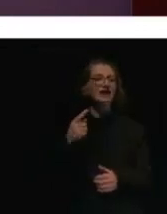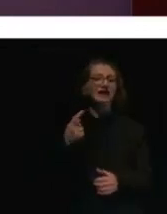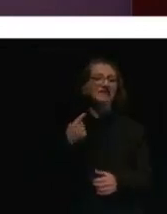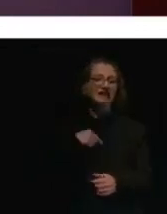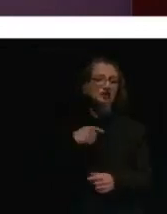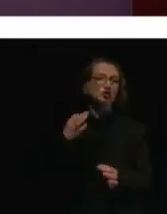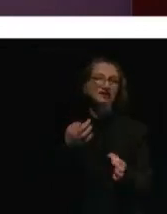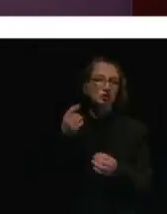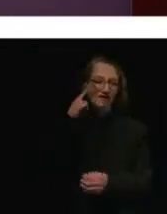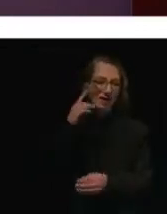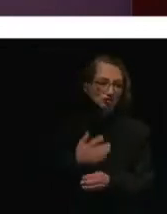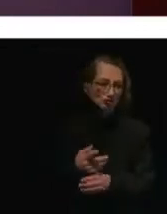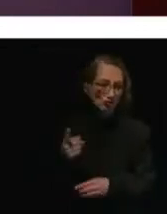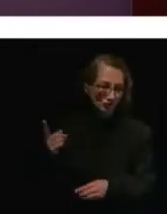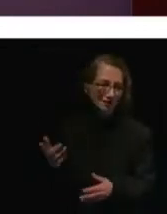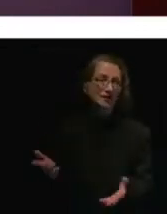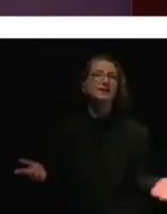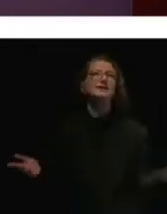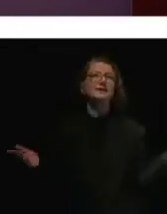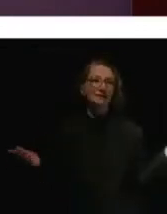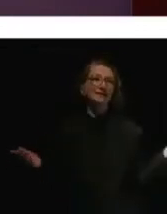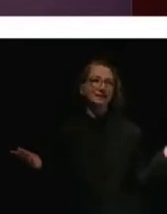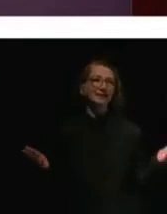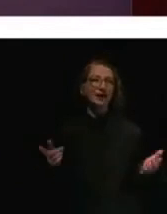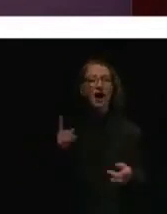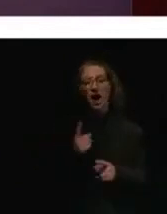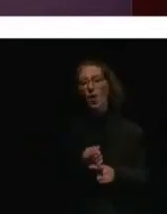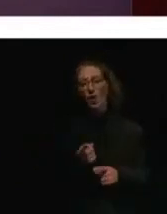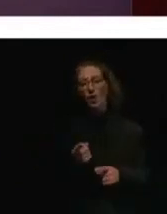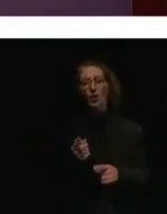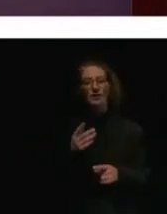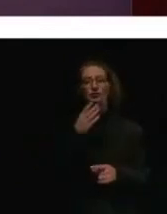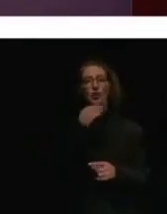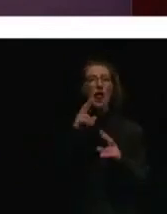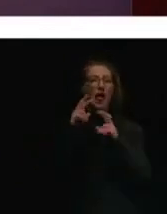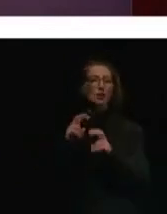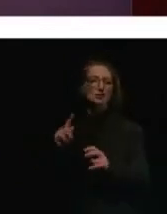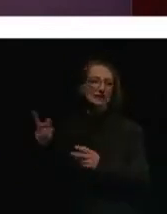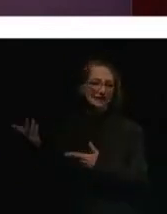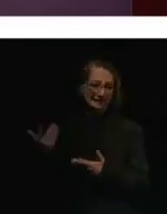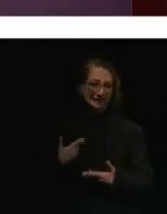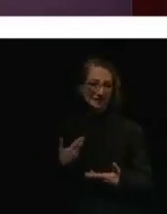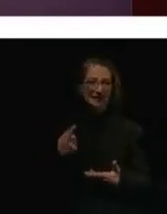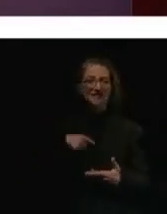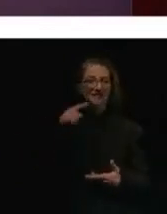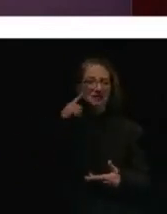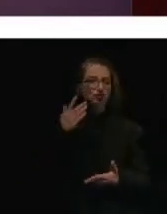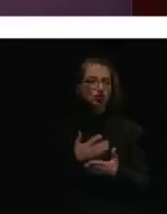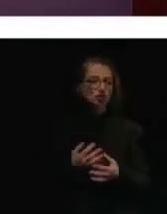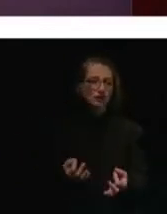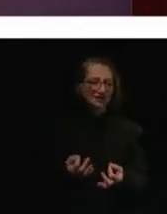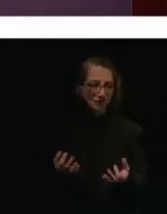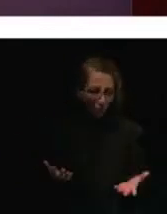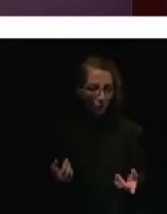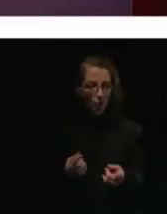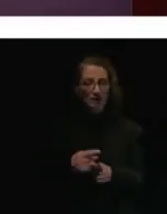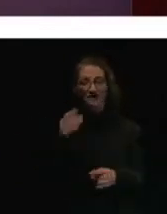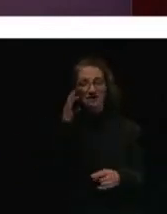Wiedel also made a wonderful analysis. We know this,